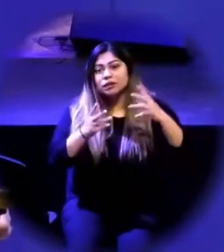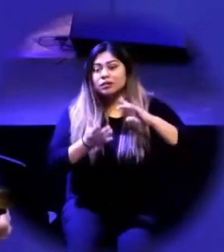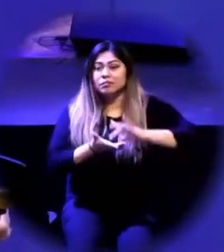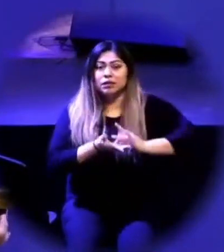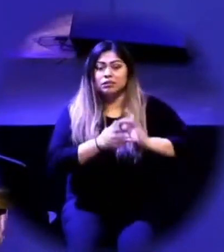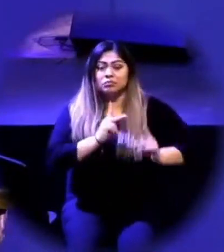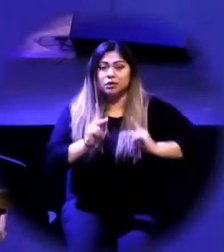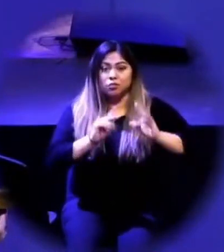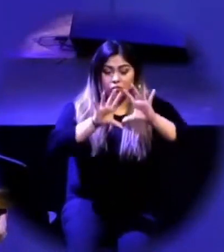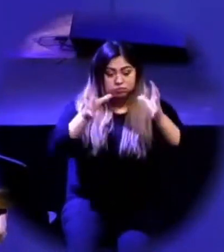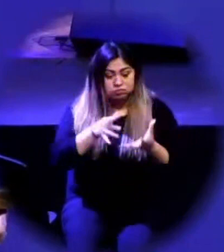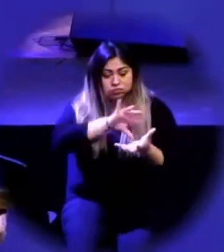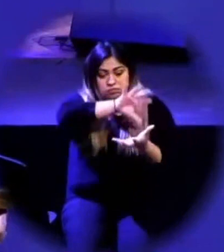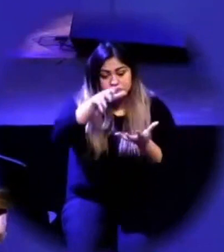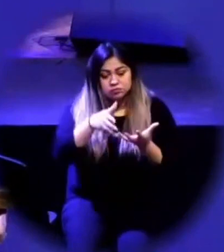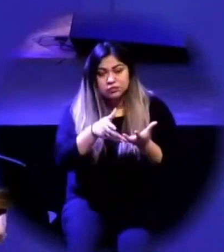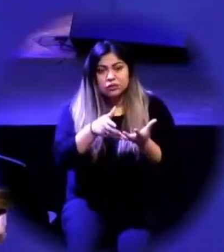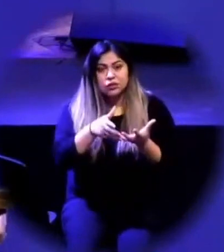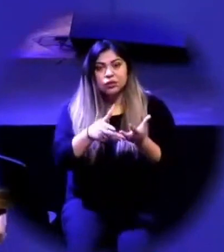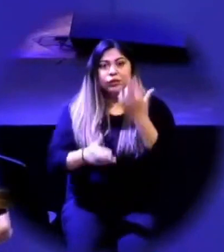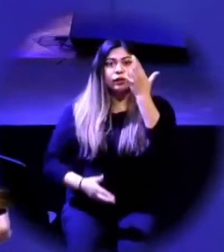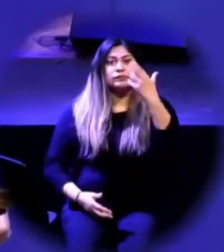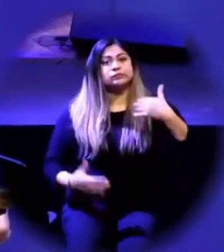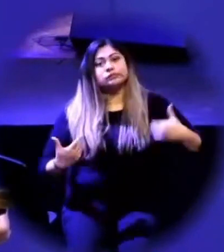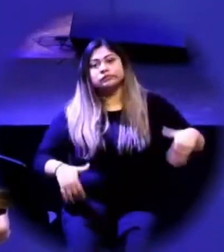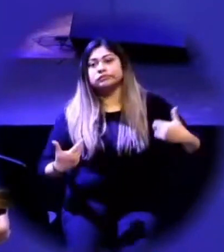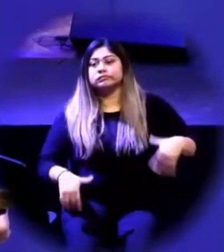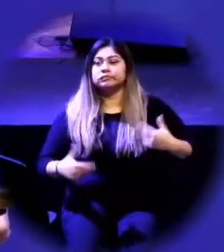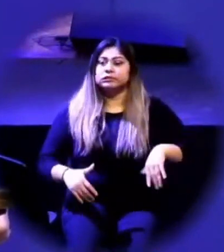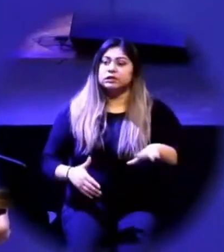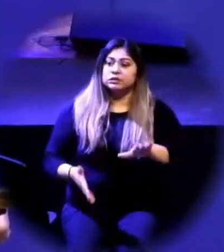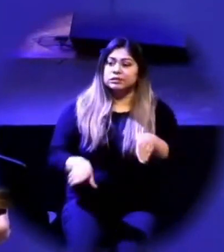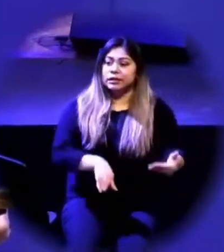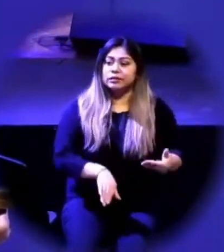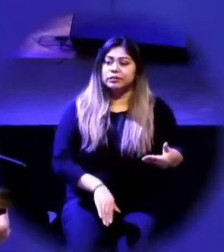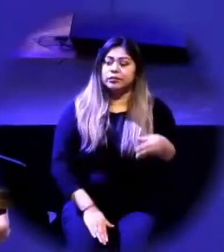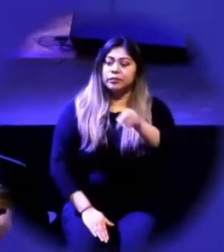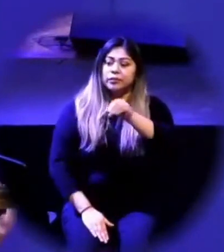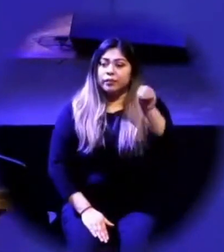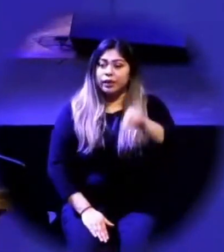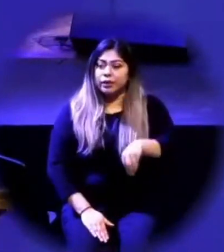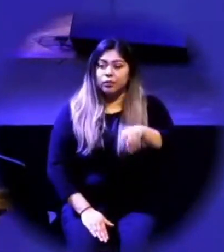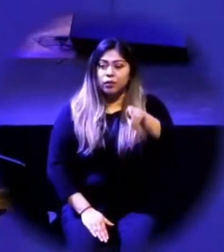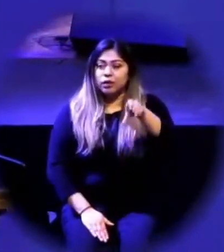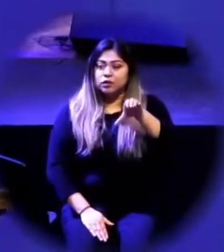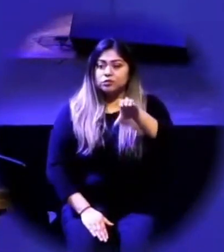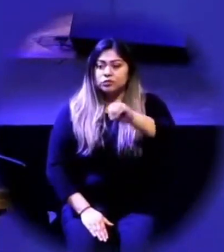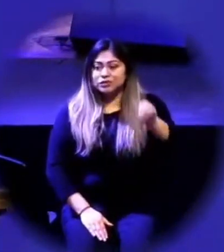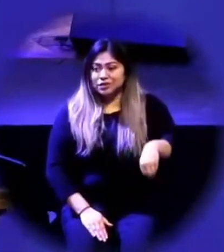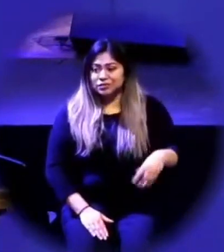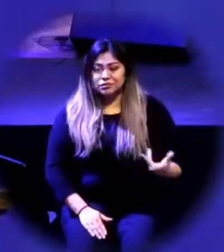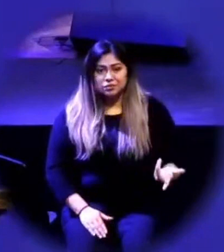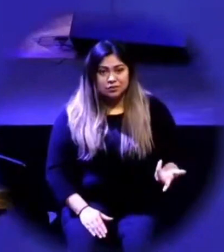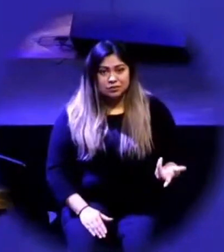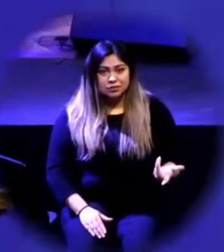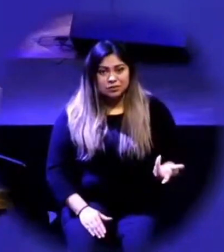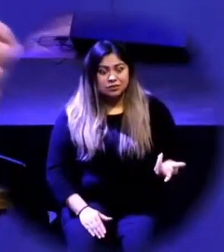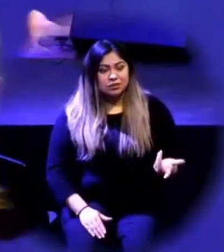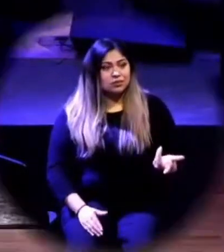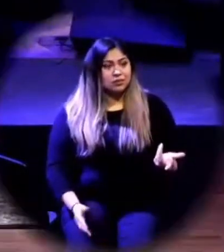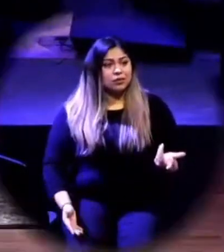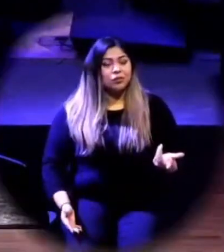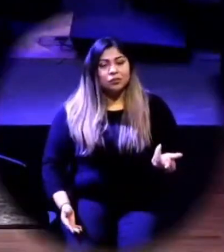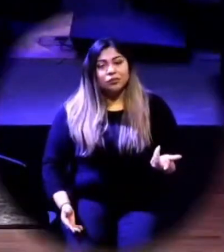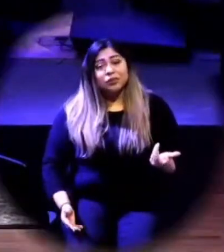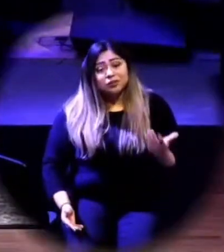global death rate remains constant at 100%. This article plays on the fact that although we